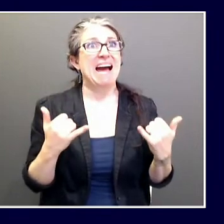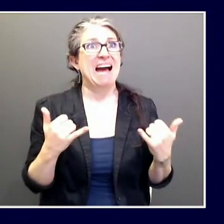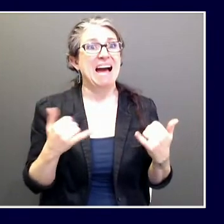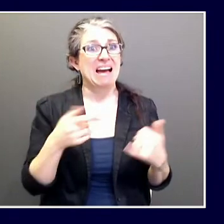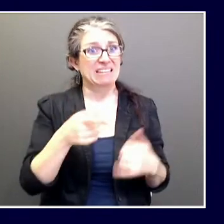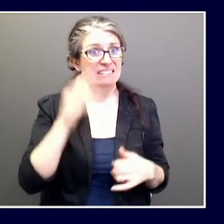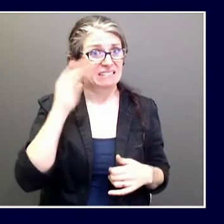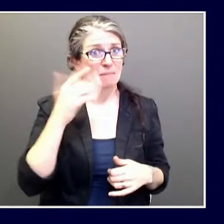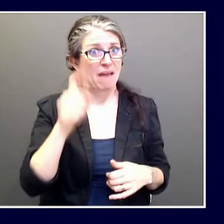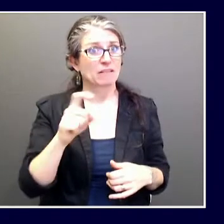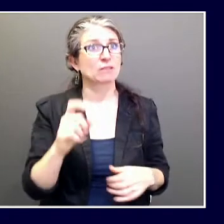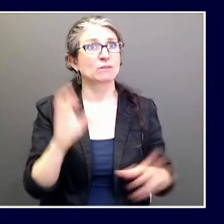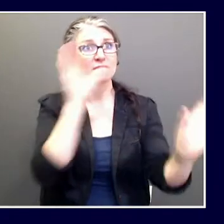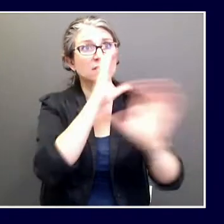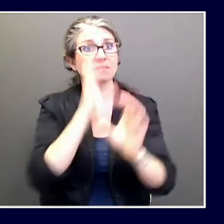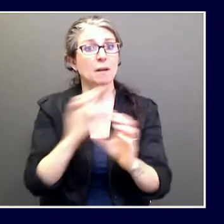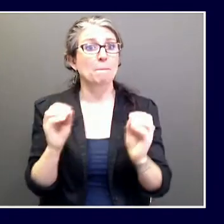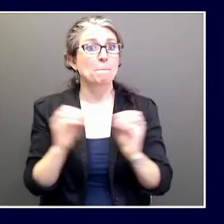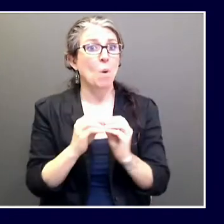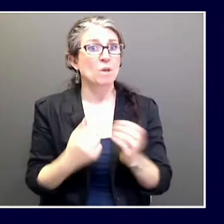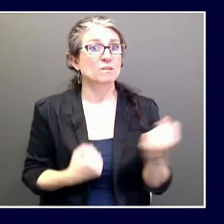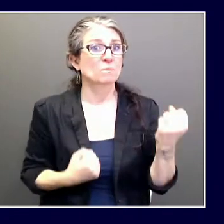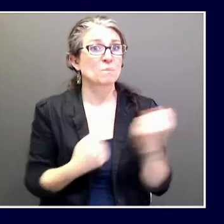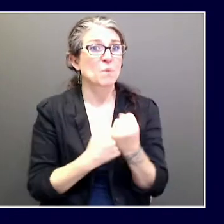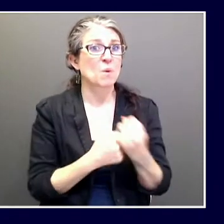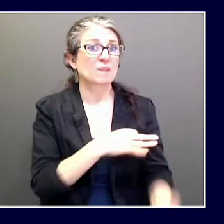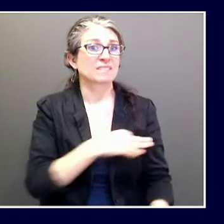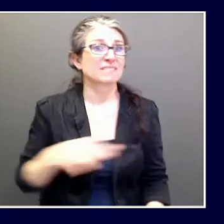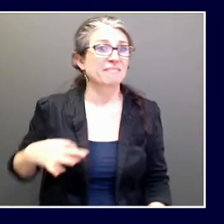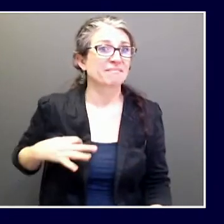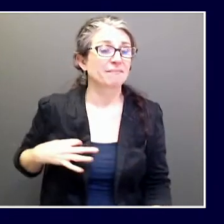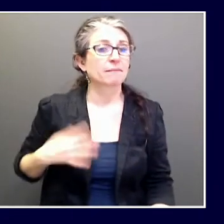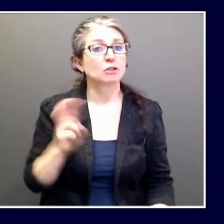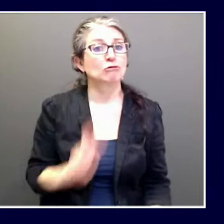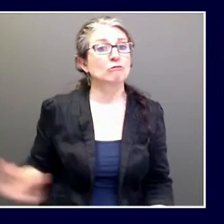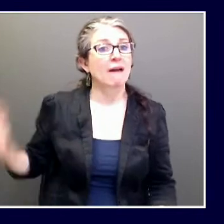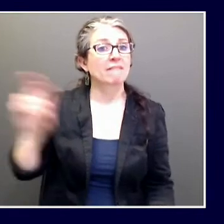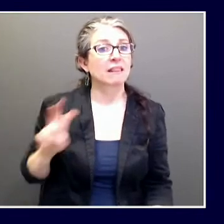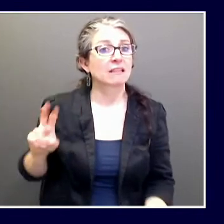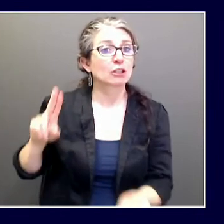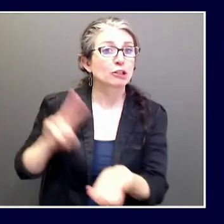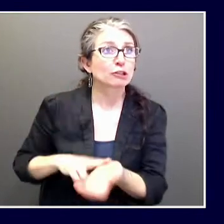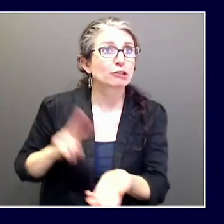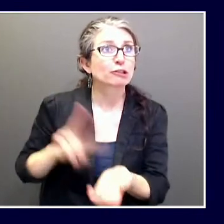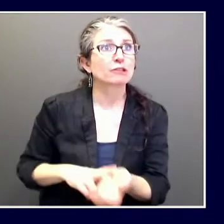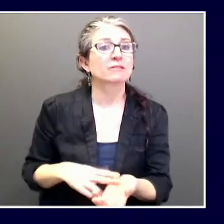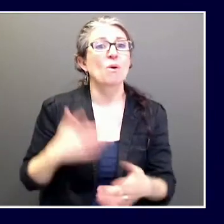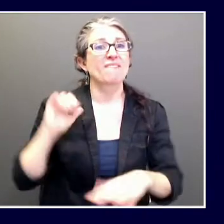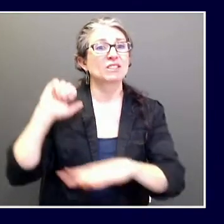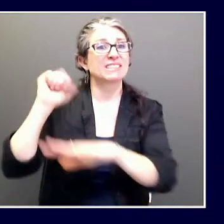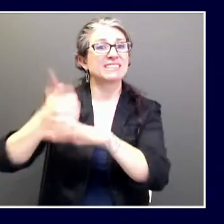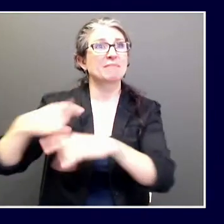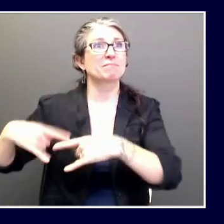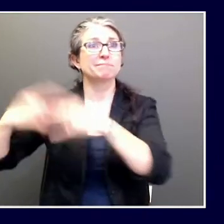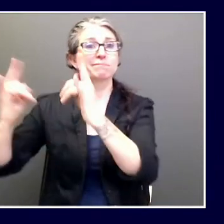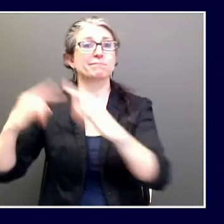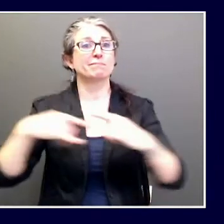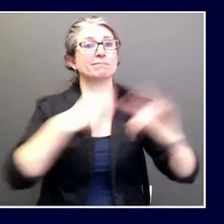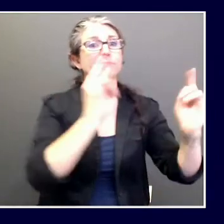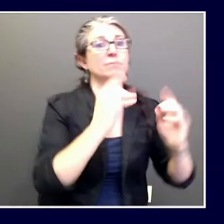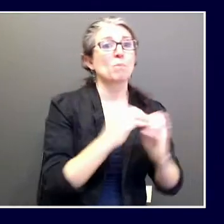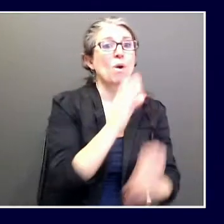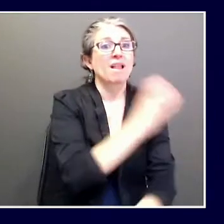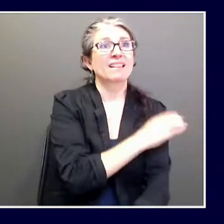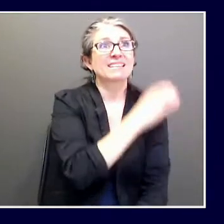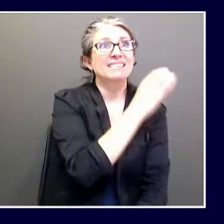or setting up kind of those remote locations, those extra locations to provide extra hospital beds? I know you had mentioned